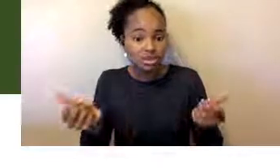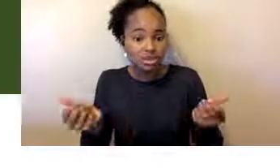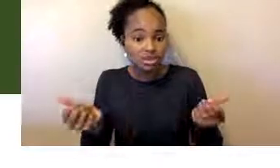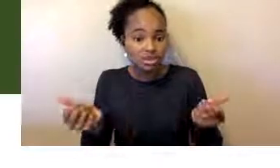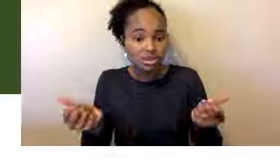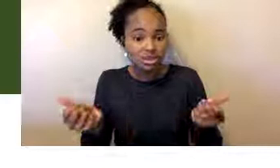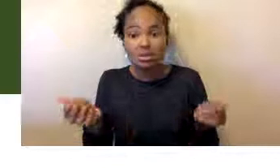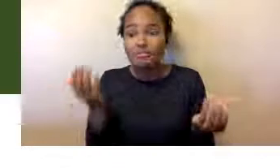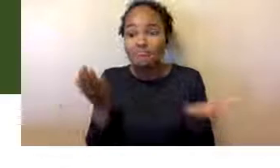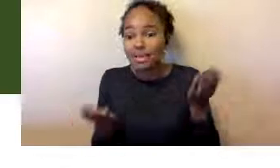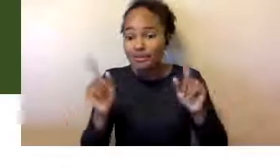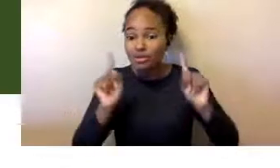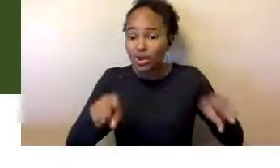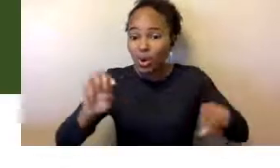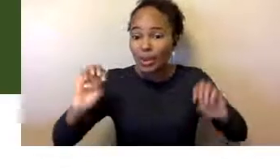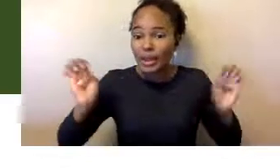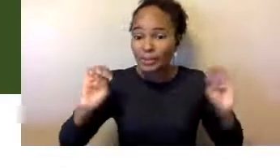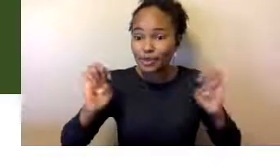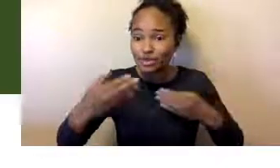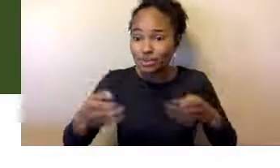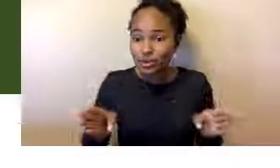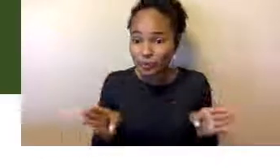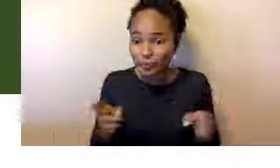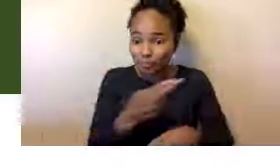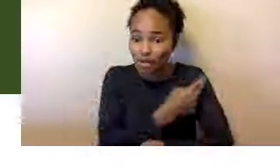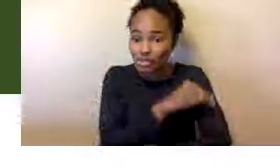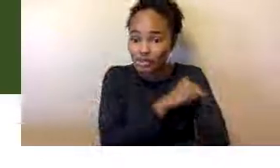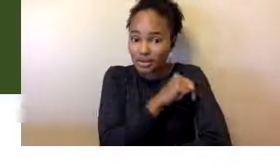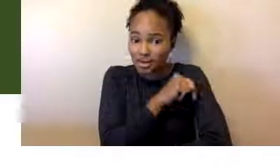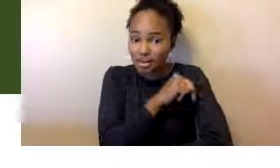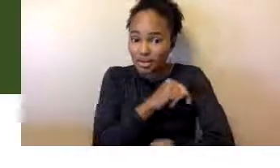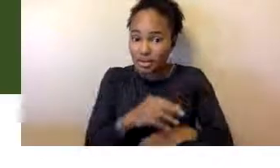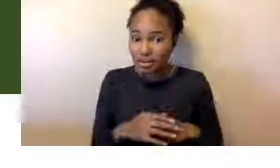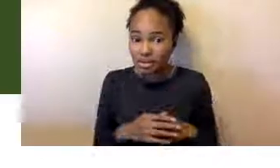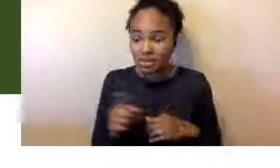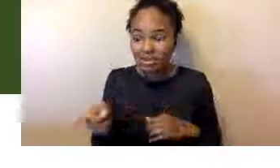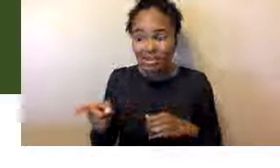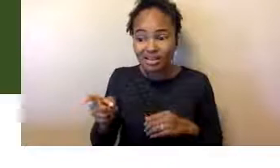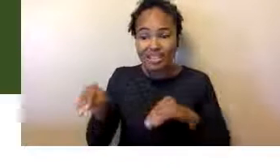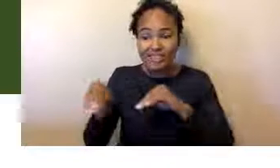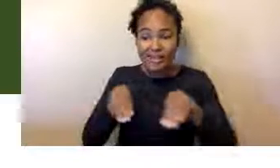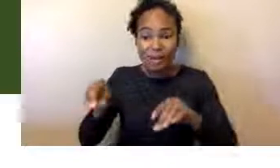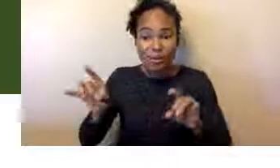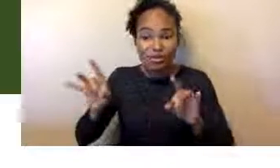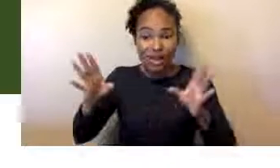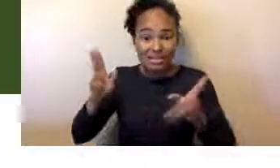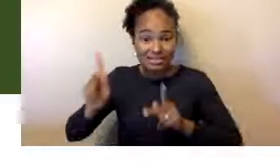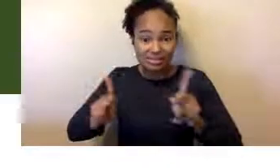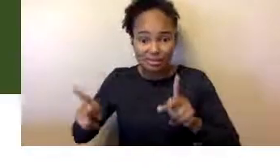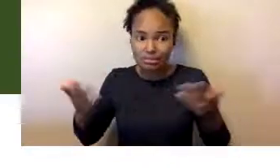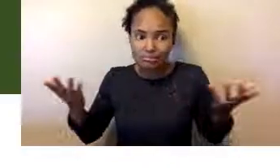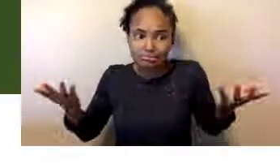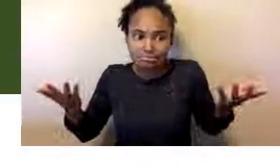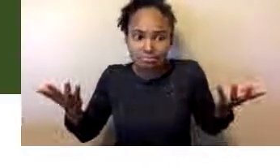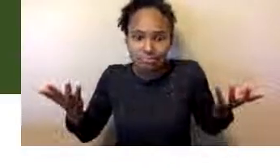the emergency room. So these mobile crisis providers themselves don't often have any other solution